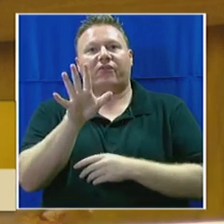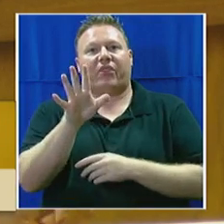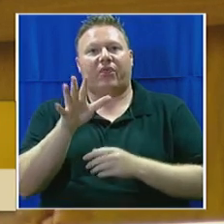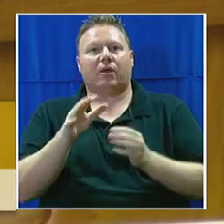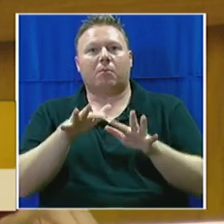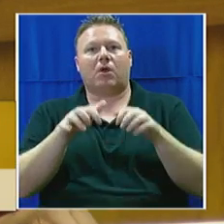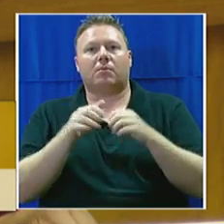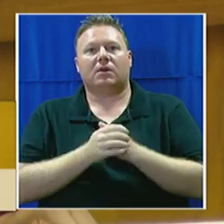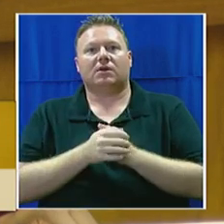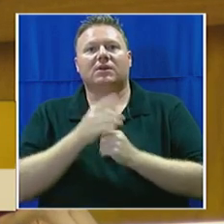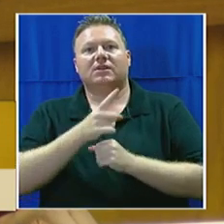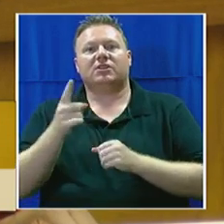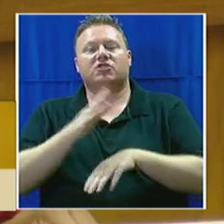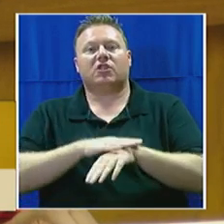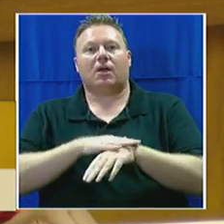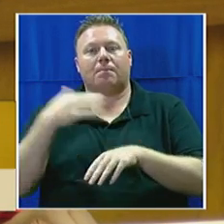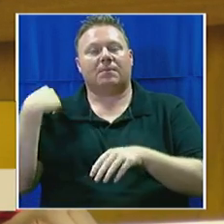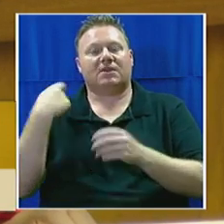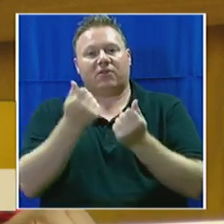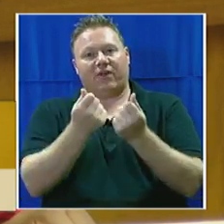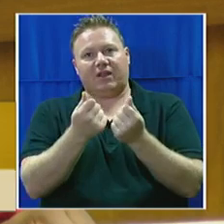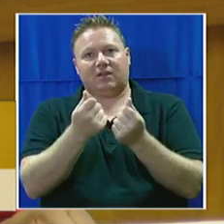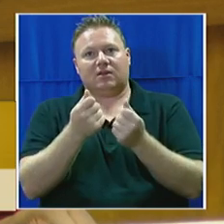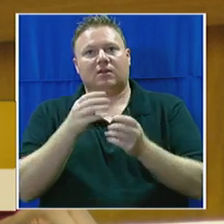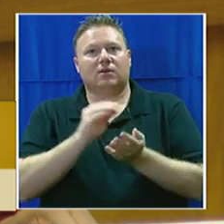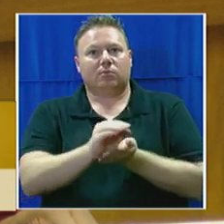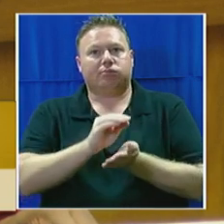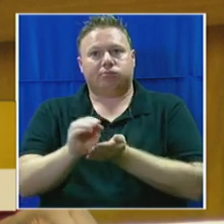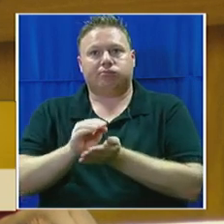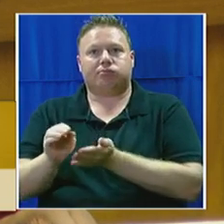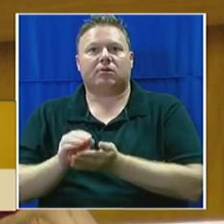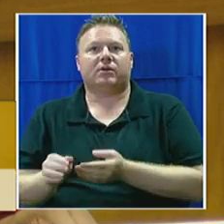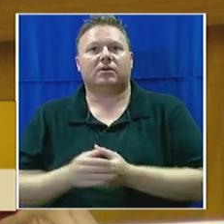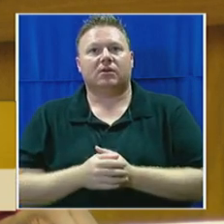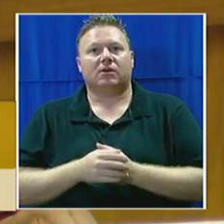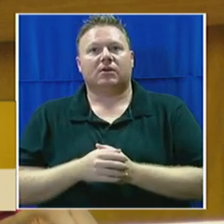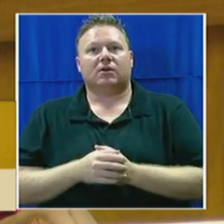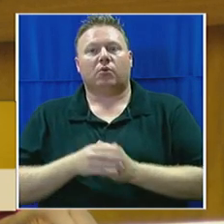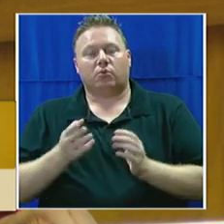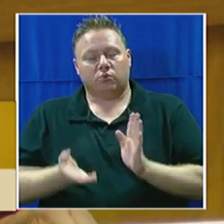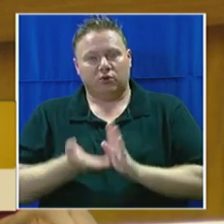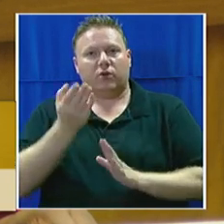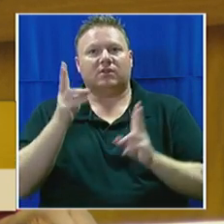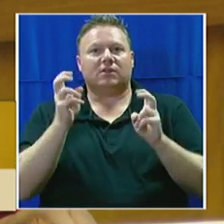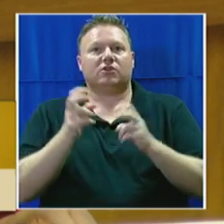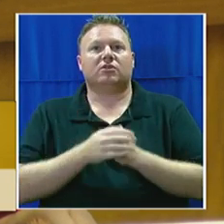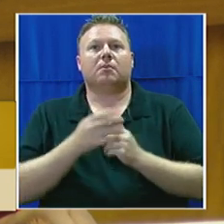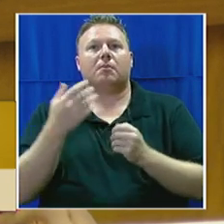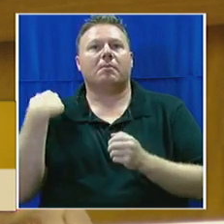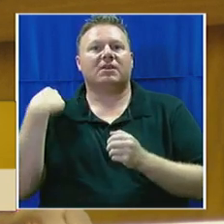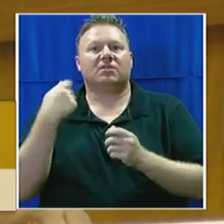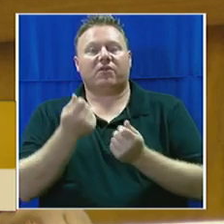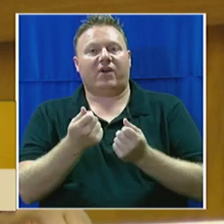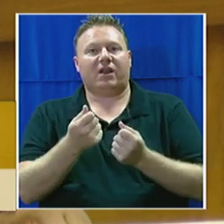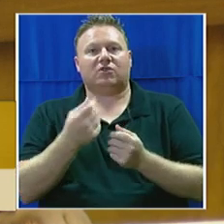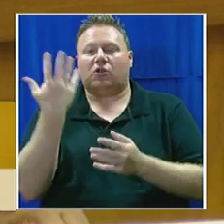every time the Minister of Finance tables the Division of Revenue bill, we stand here and raise the matter. The Minister of Finance stood here